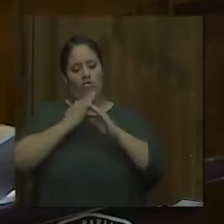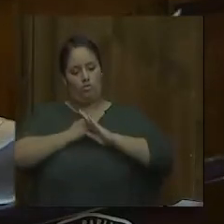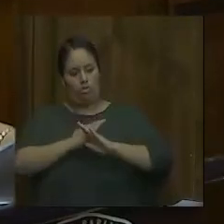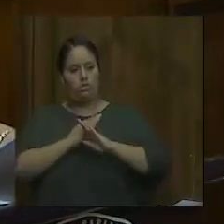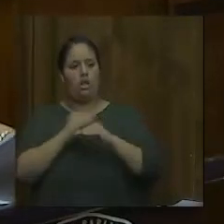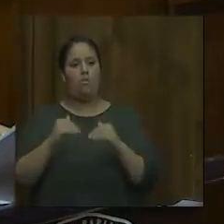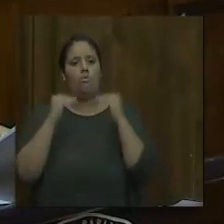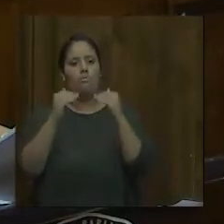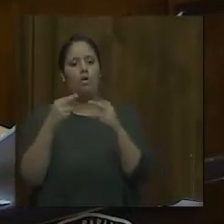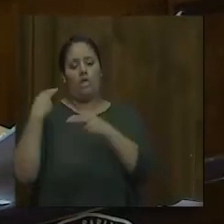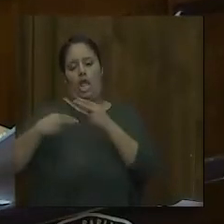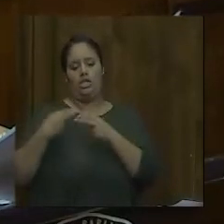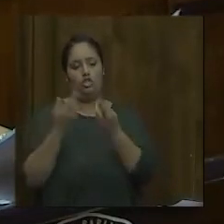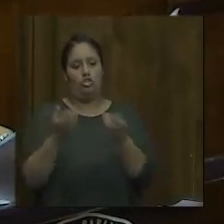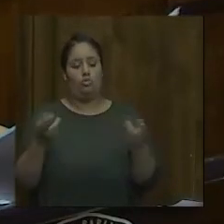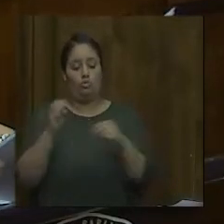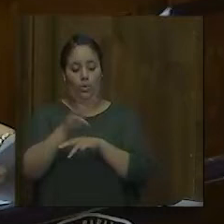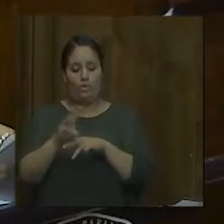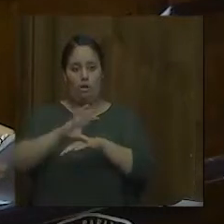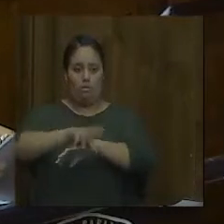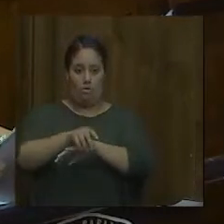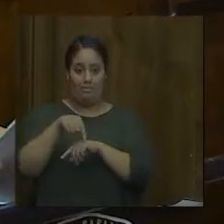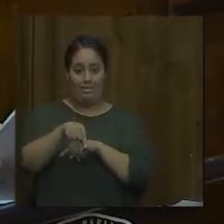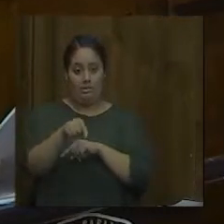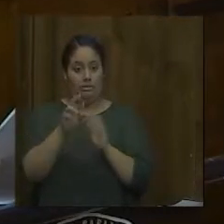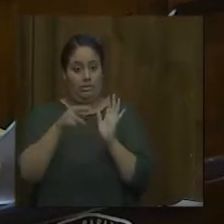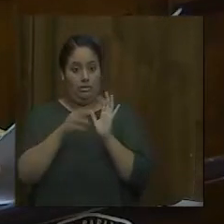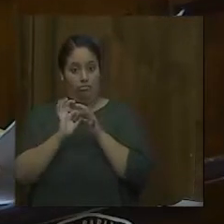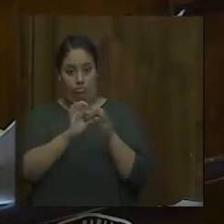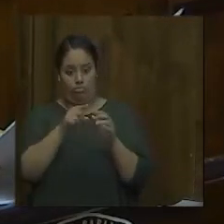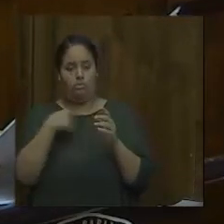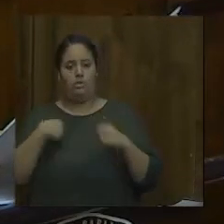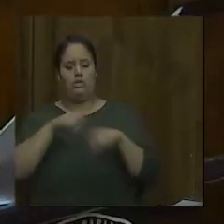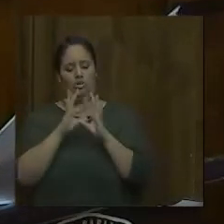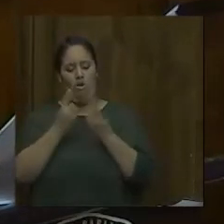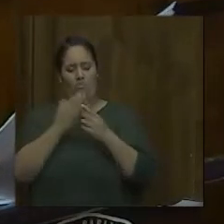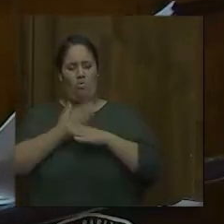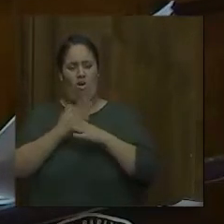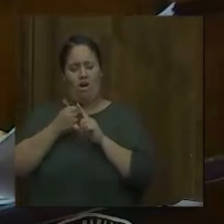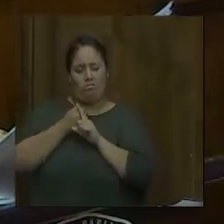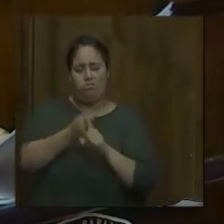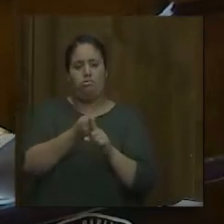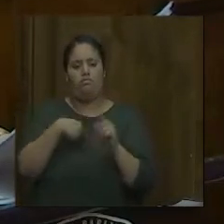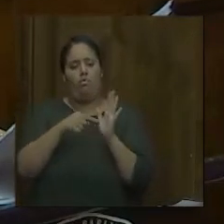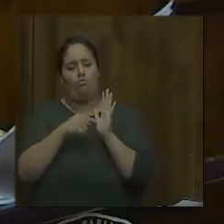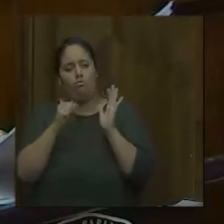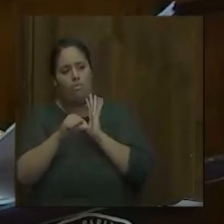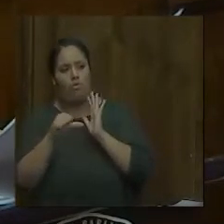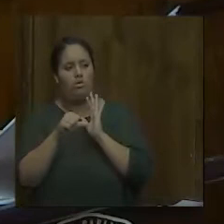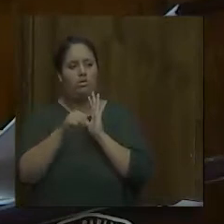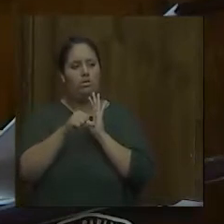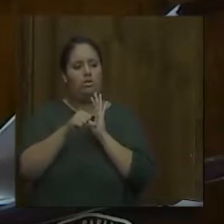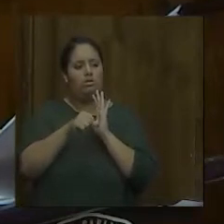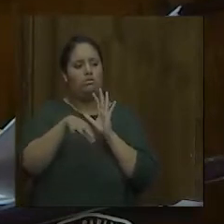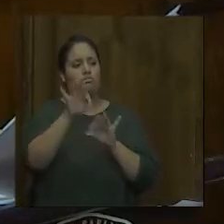the heritage resources of the Western Cape province. In this regard, our department has steadily worked to promote significant